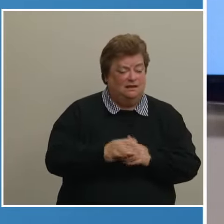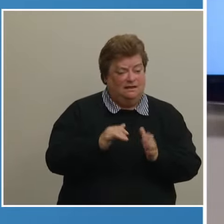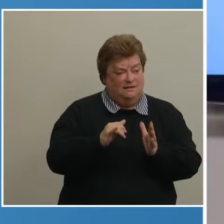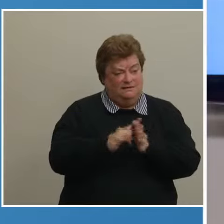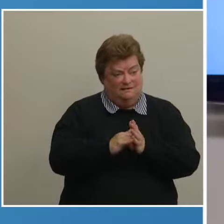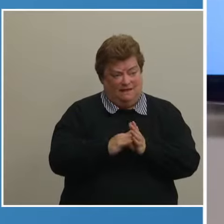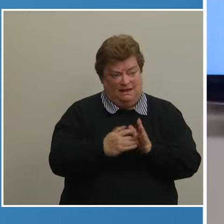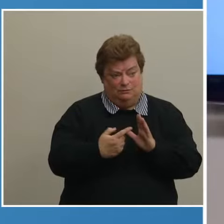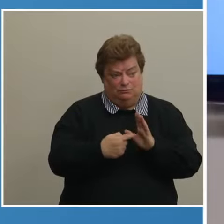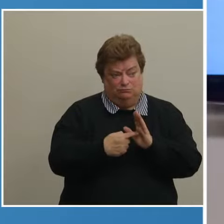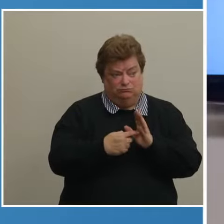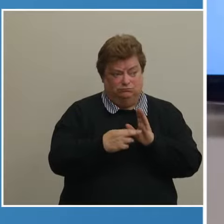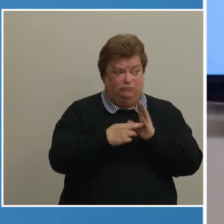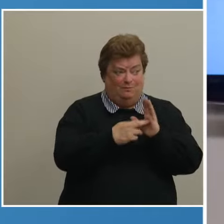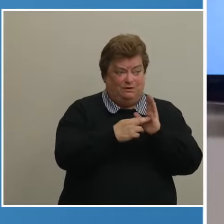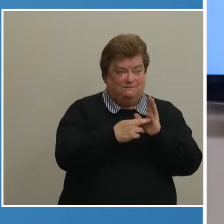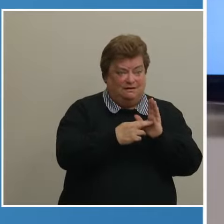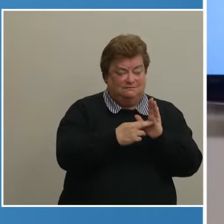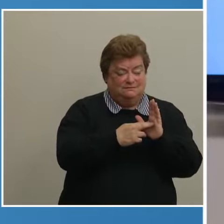representative of just,